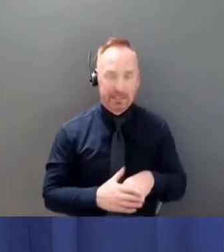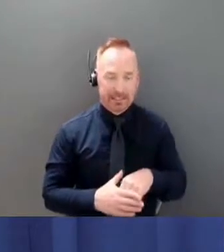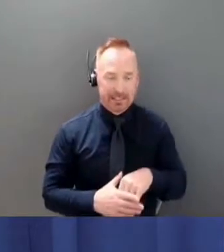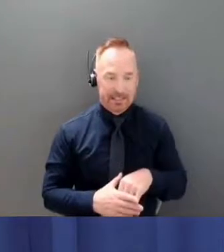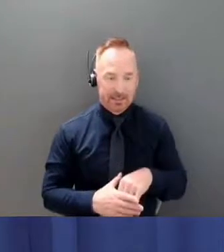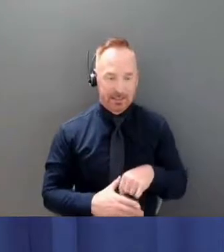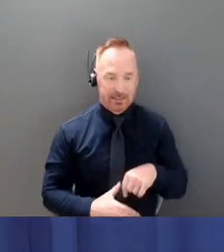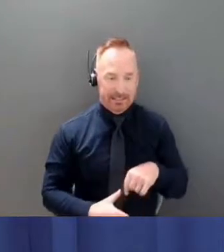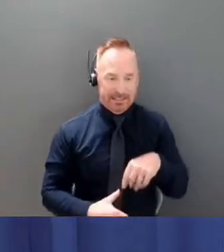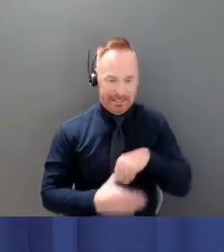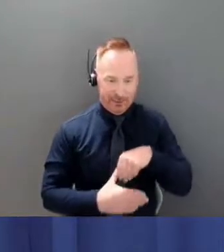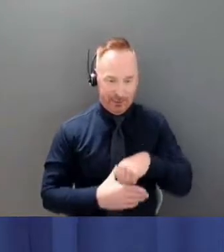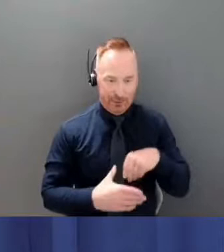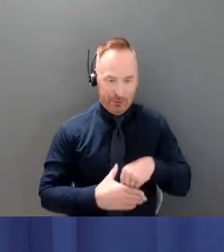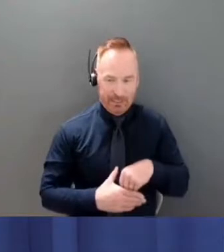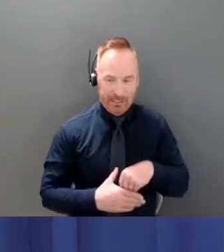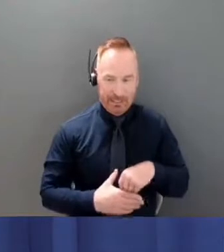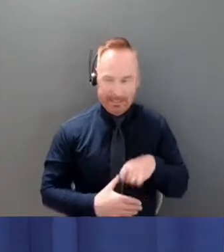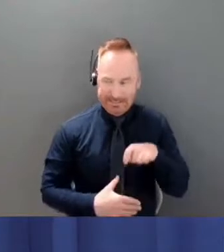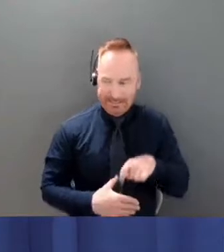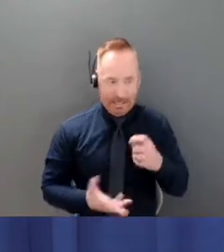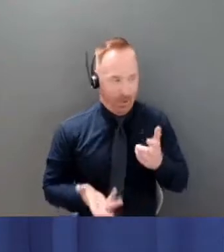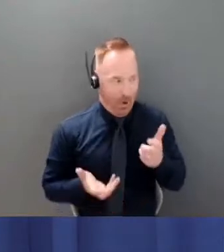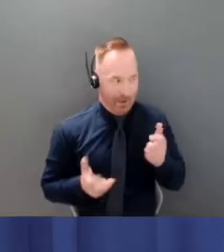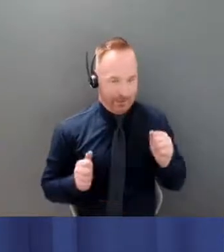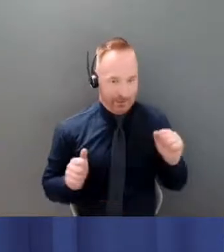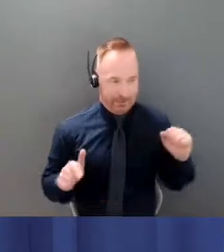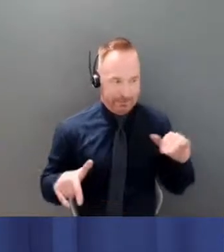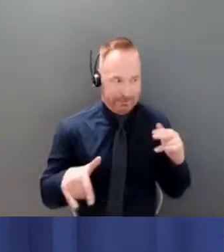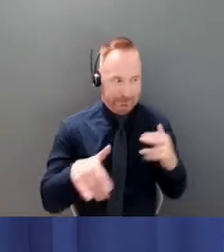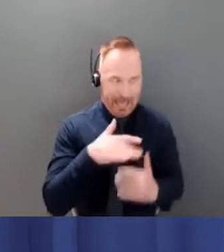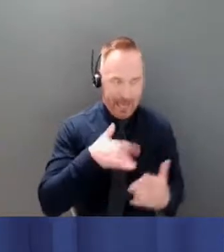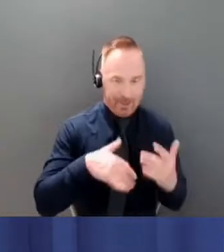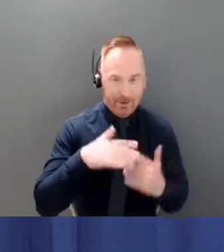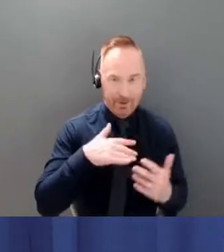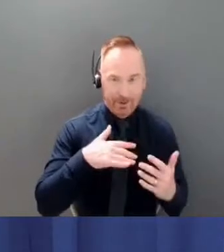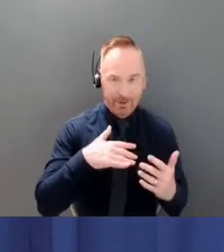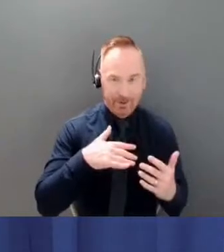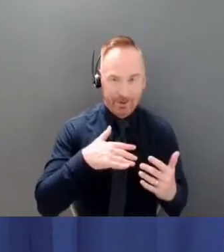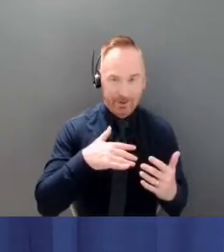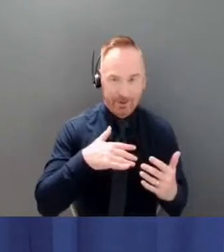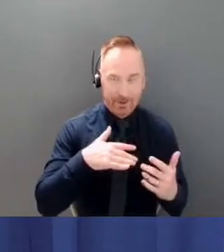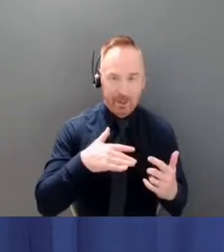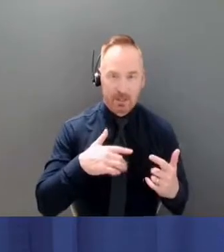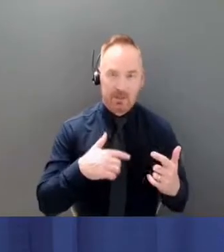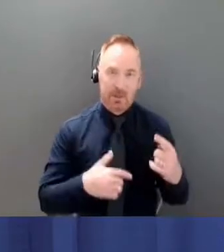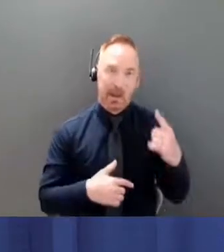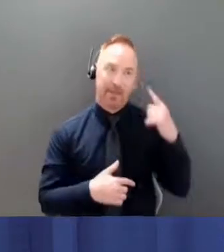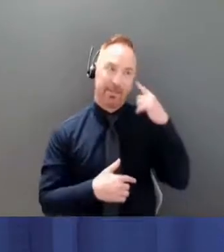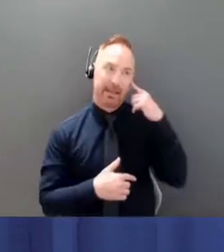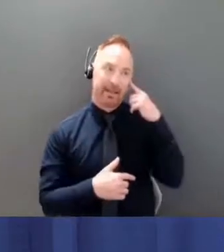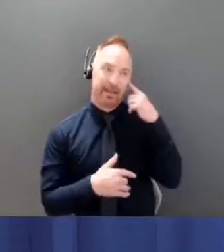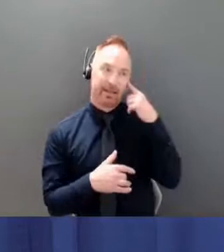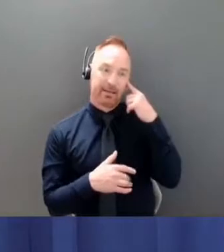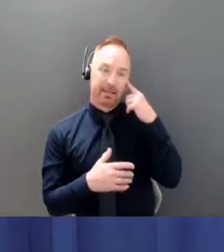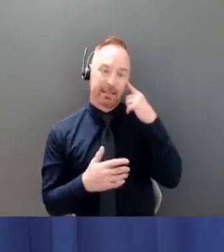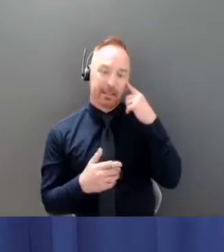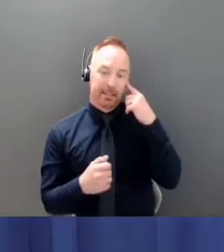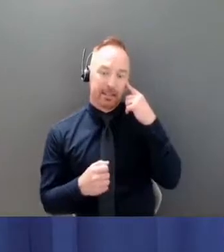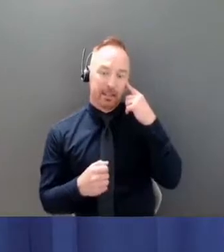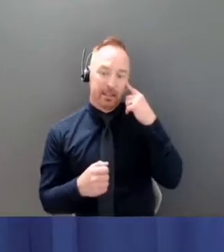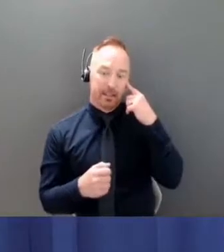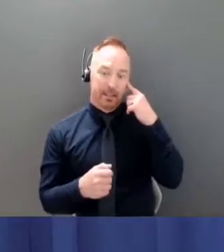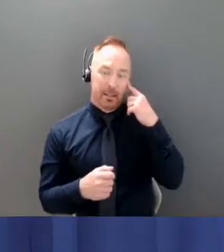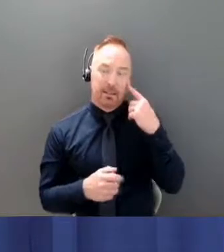um and uh that's i i think that has uh the the way that people gathered i think a year